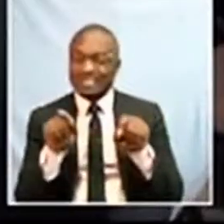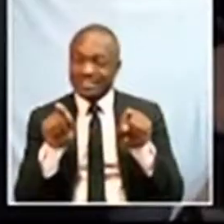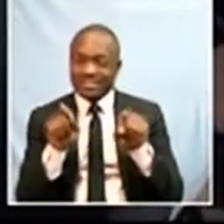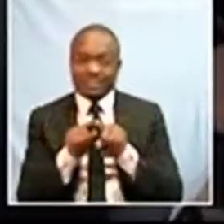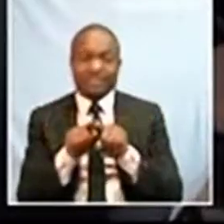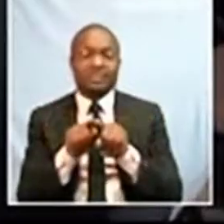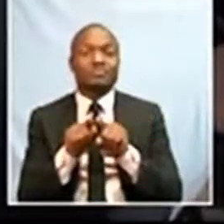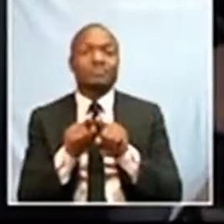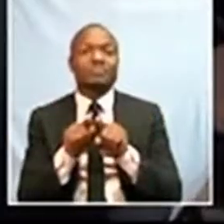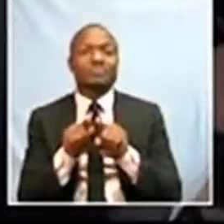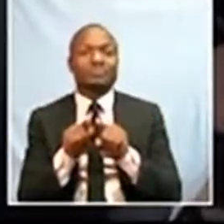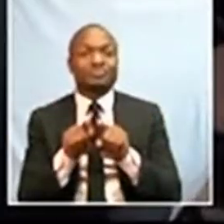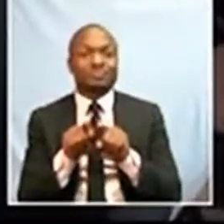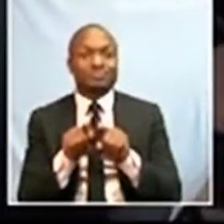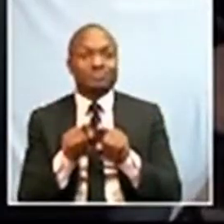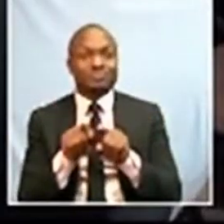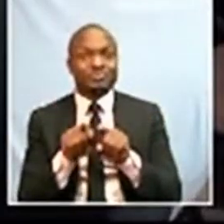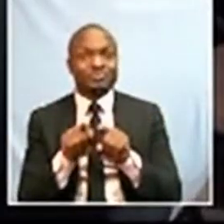client.